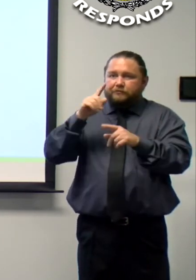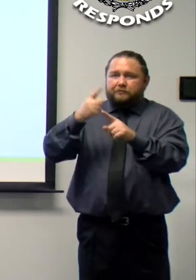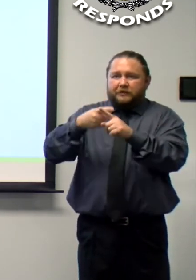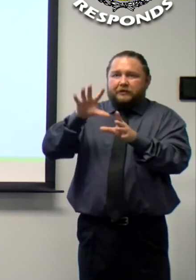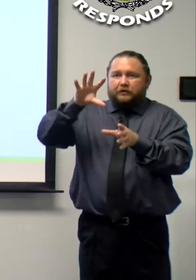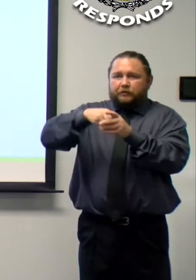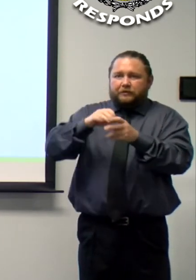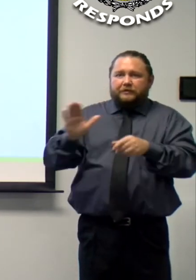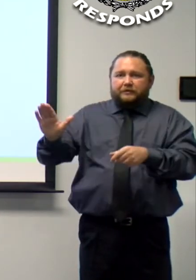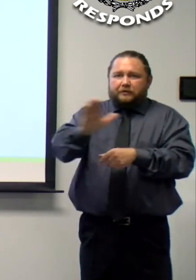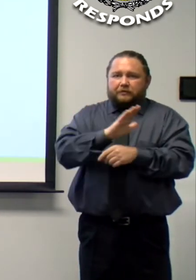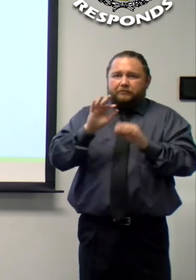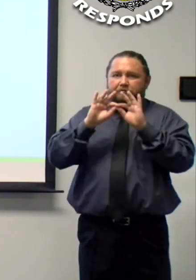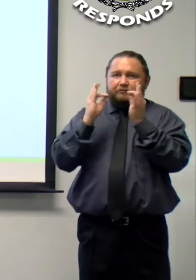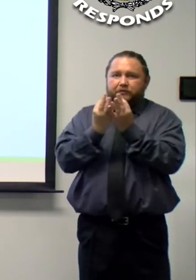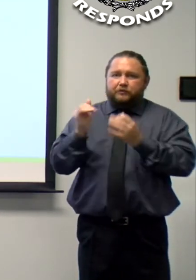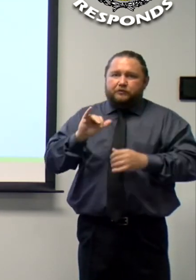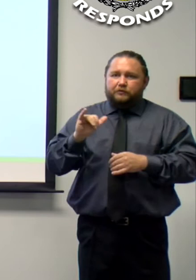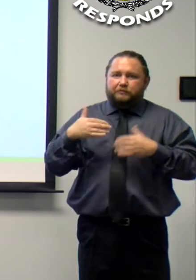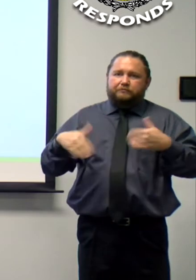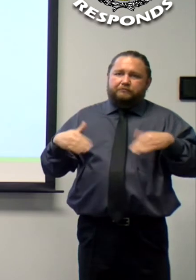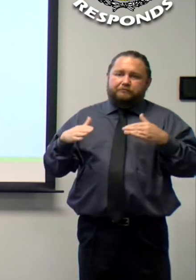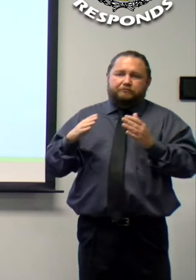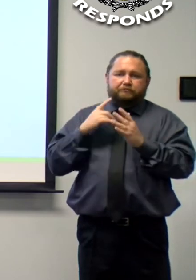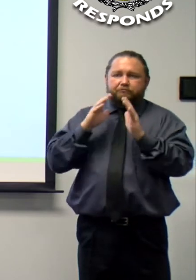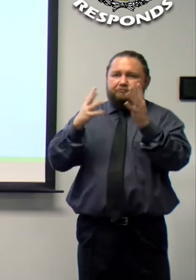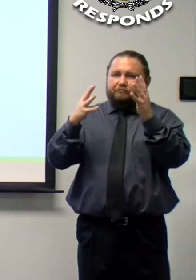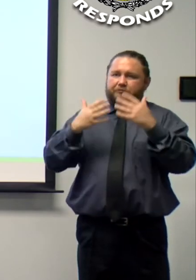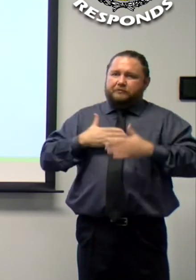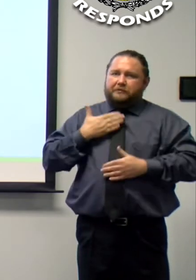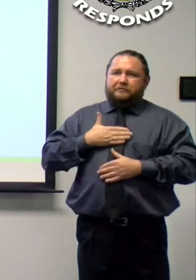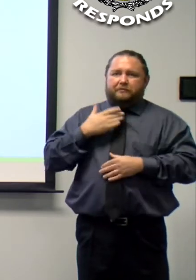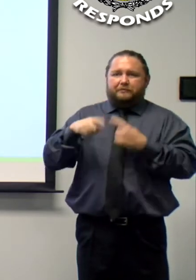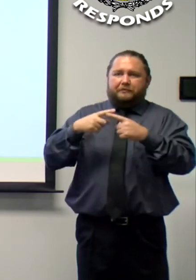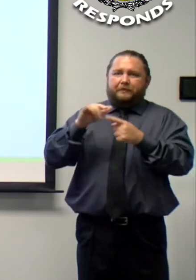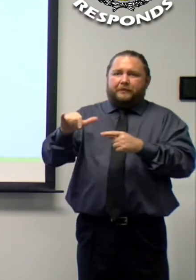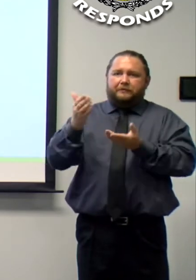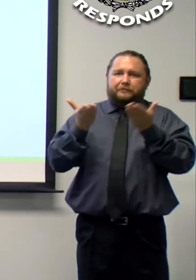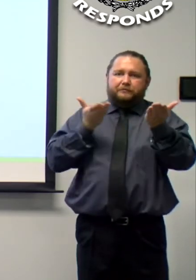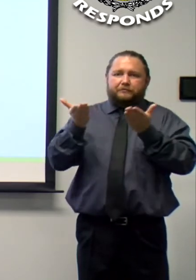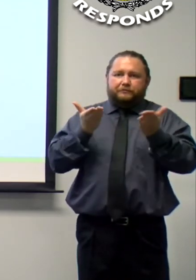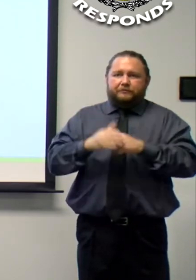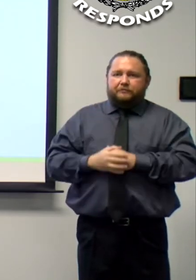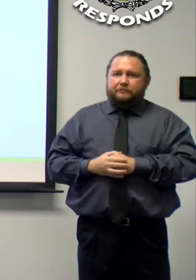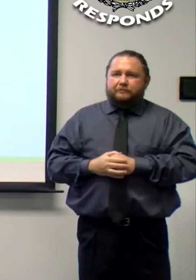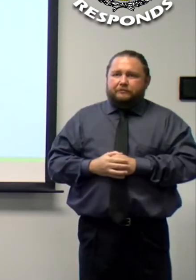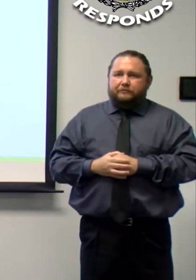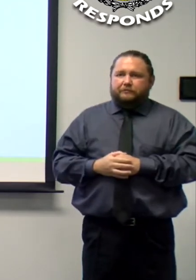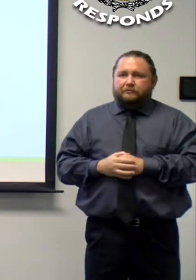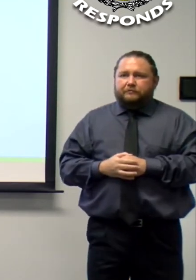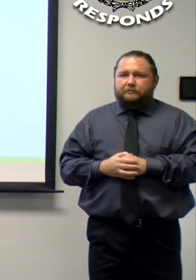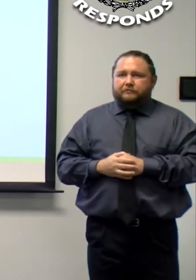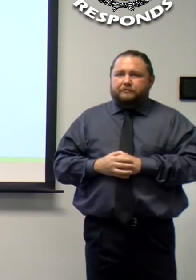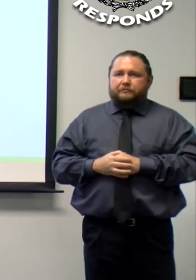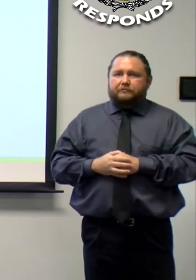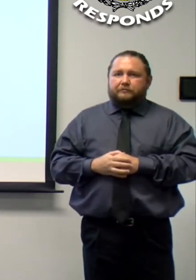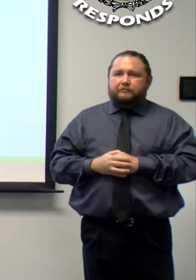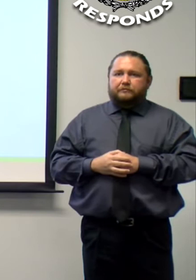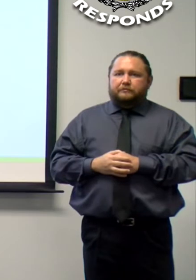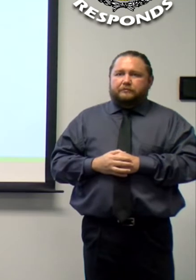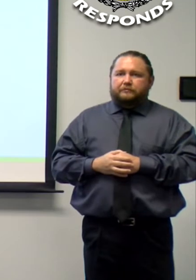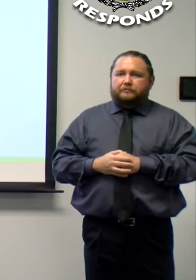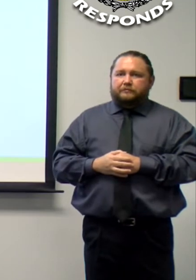the medical picture and the scientific picture, and I will come back then to talk about some